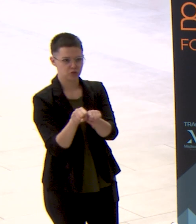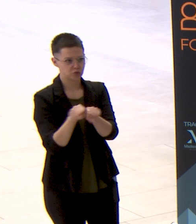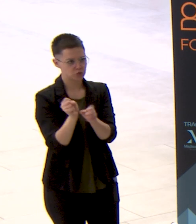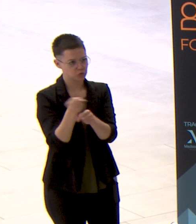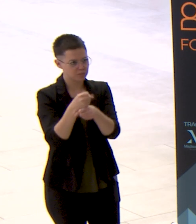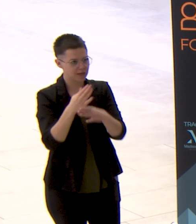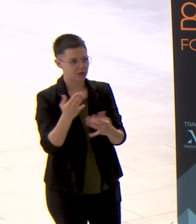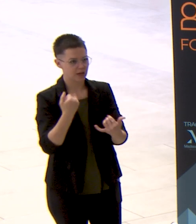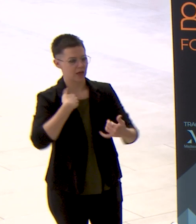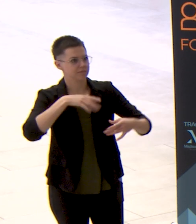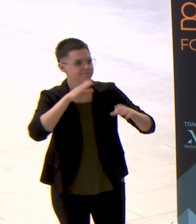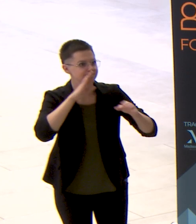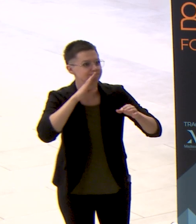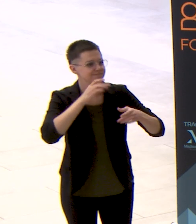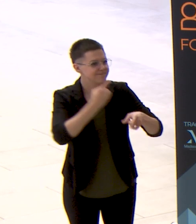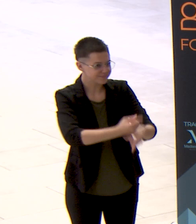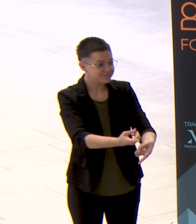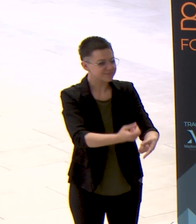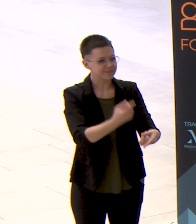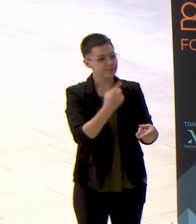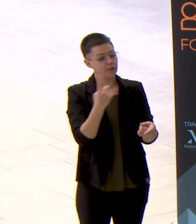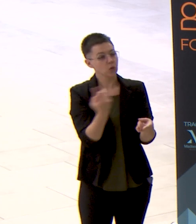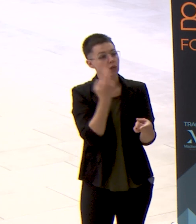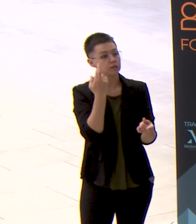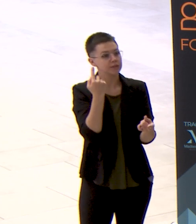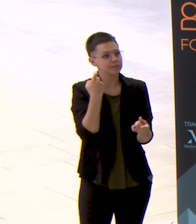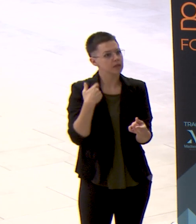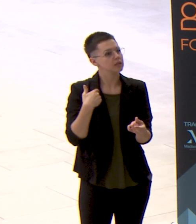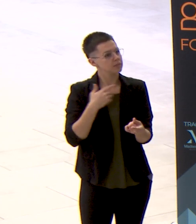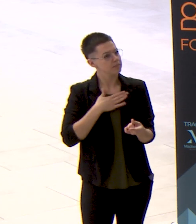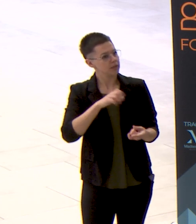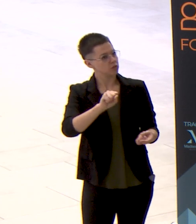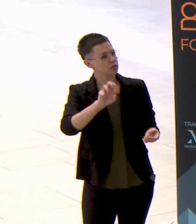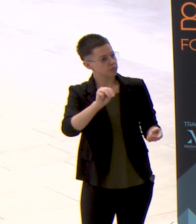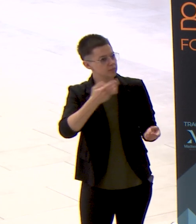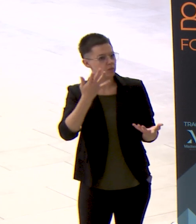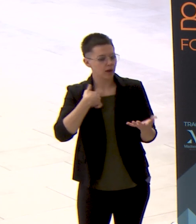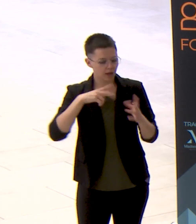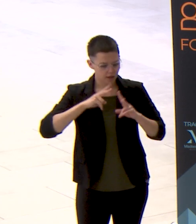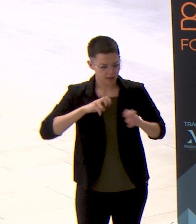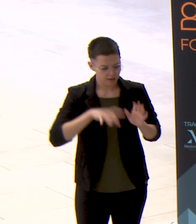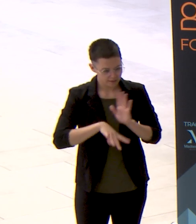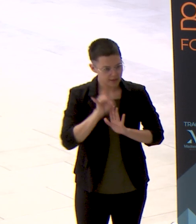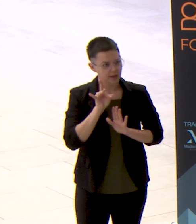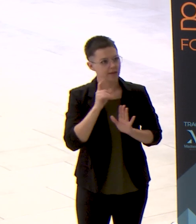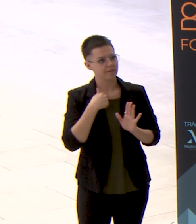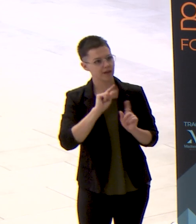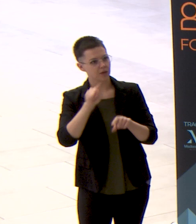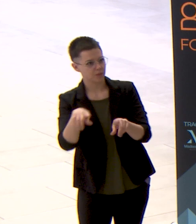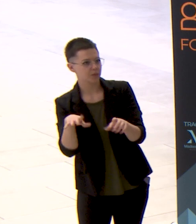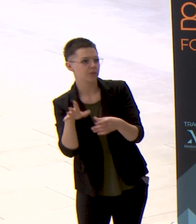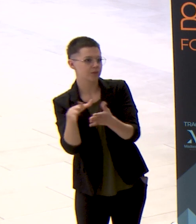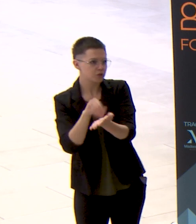my attention, right? So, and that only came to be because of social and what I discovered and, you know, went out and actually took courses to actually learn